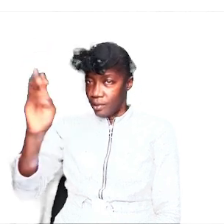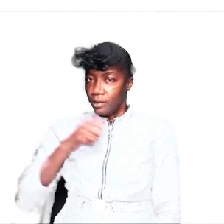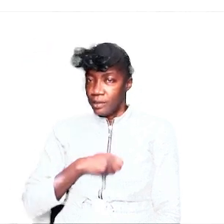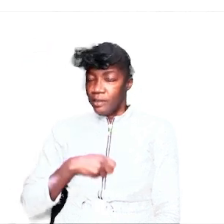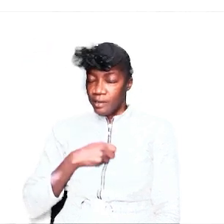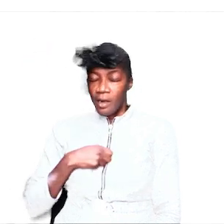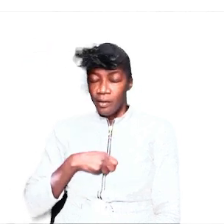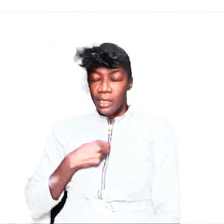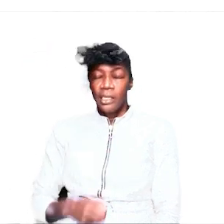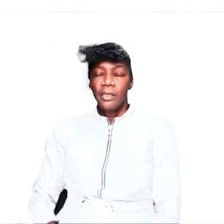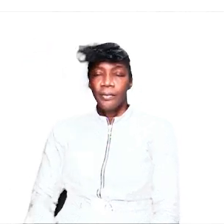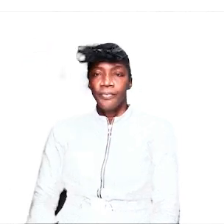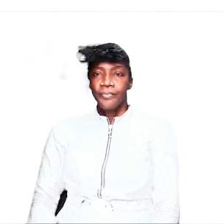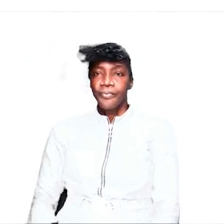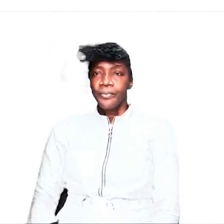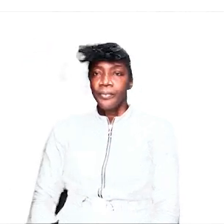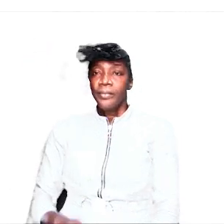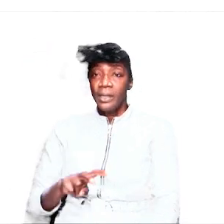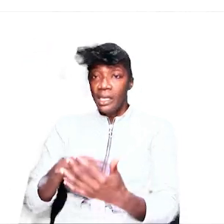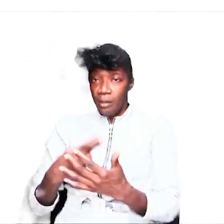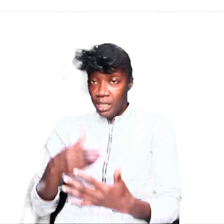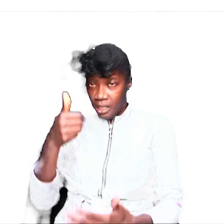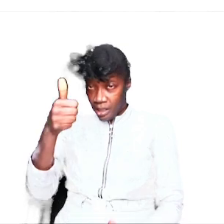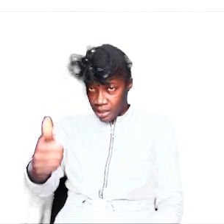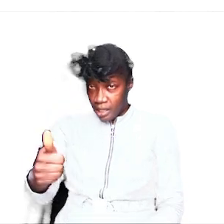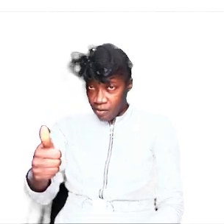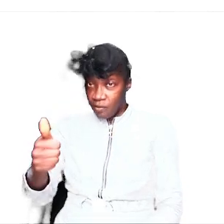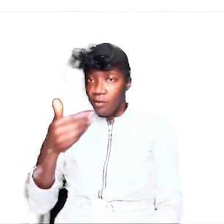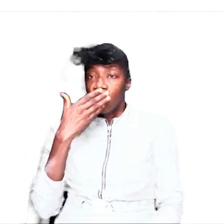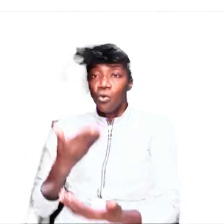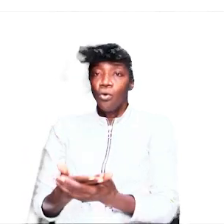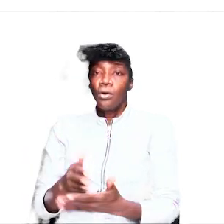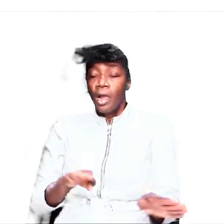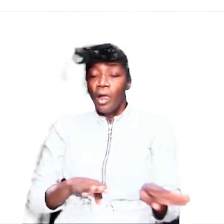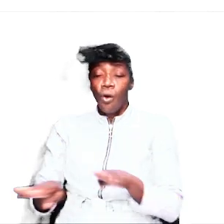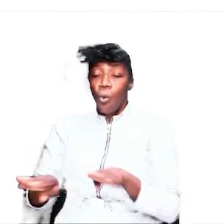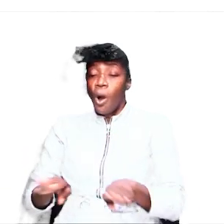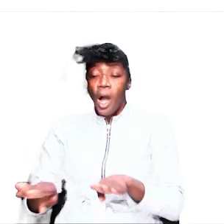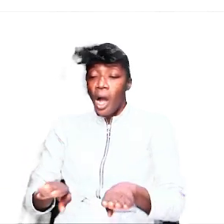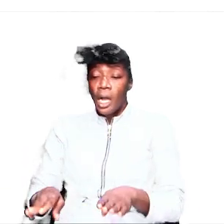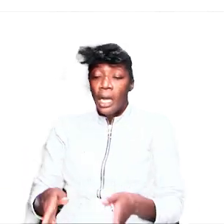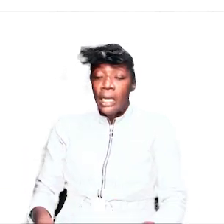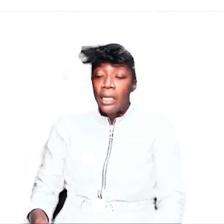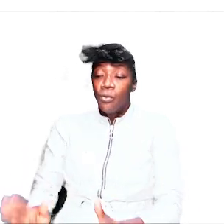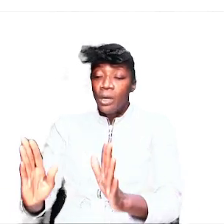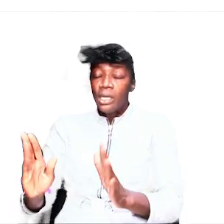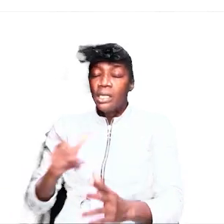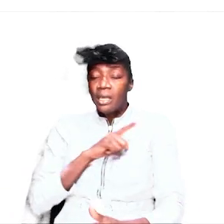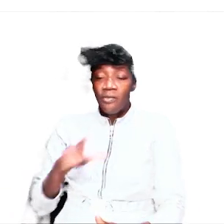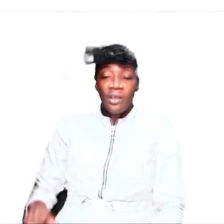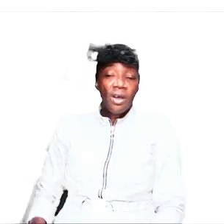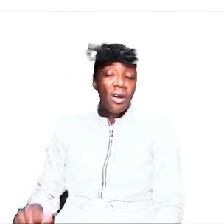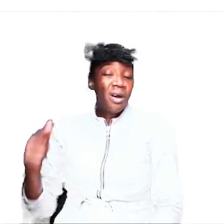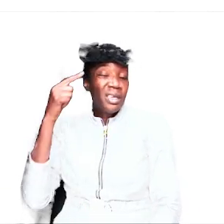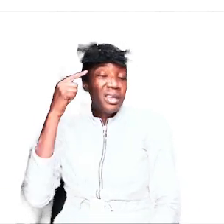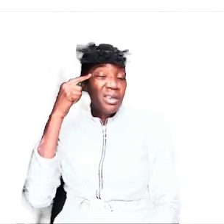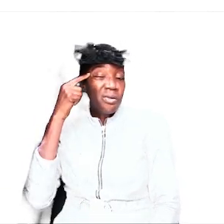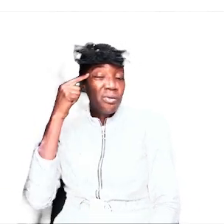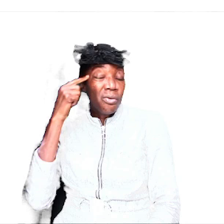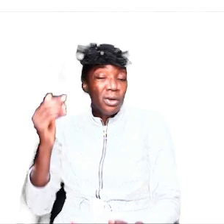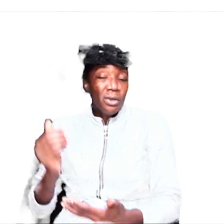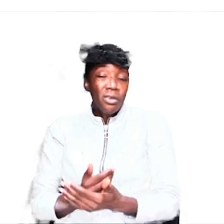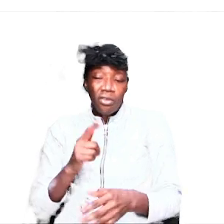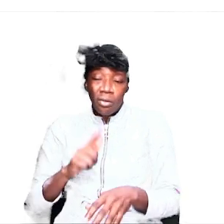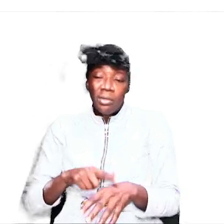So if we mean ourselves good, we need to walk in the ways of the Lord. So if we know, saints of God, we know certain things